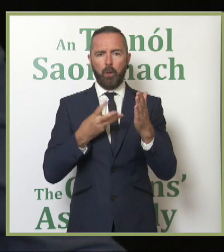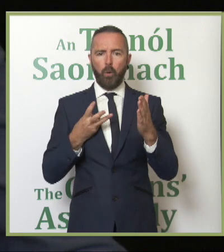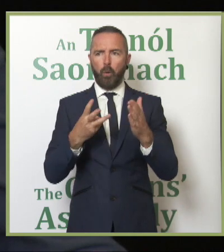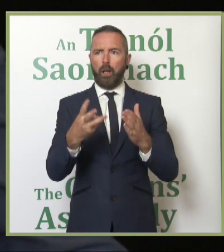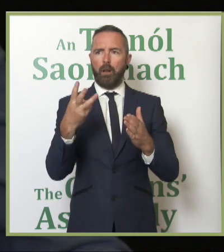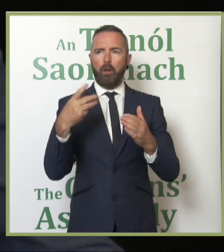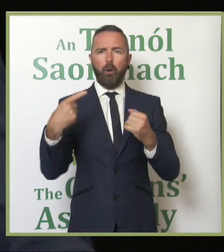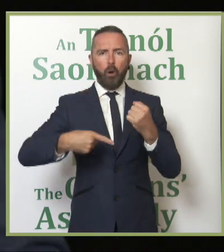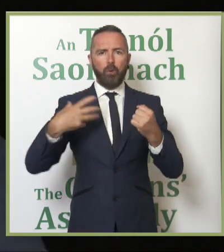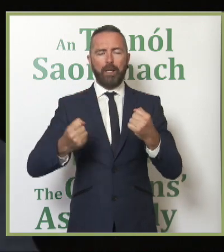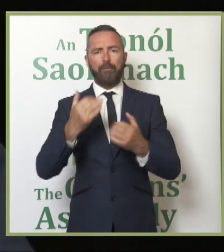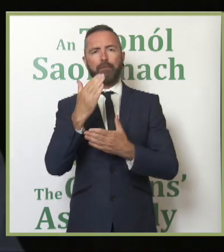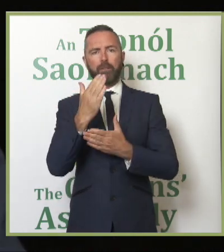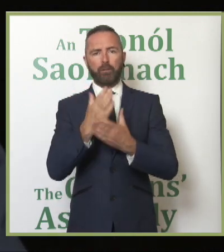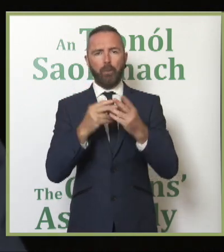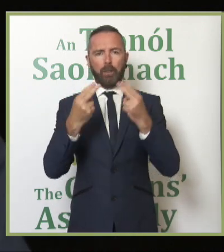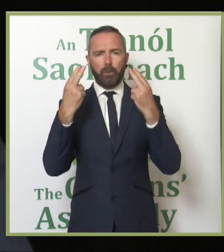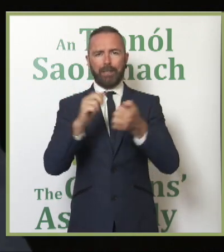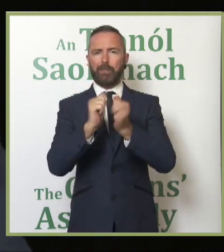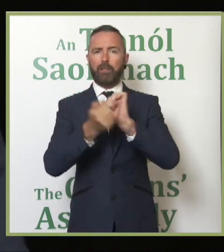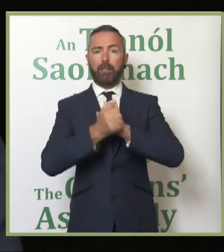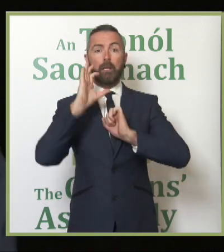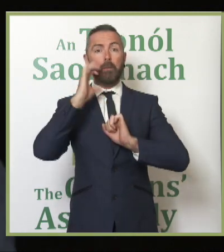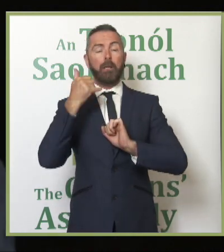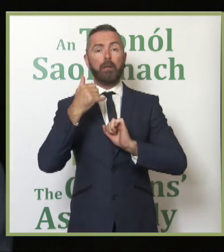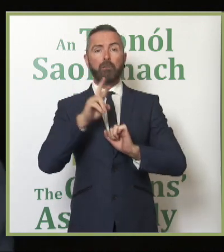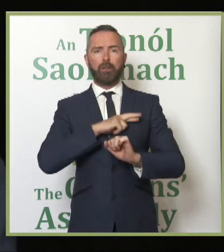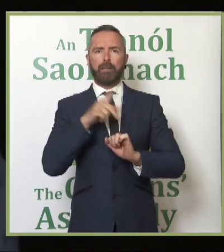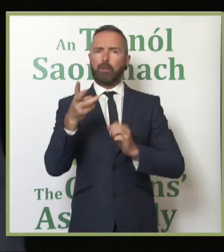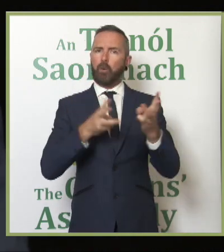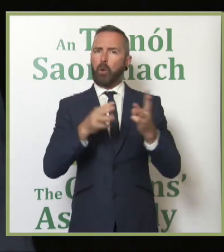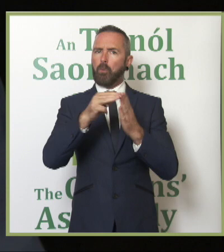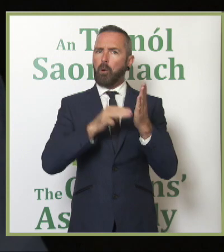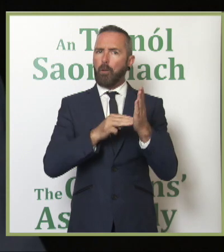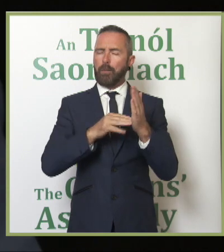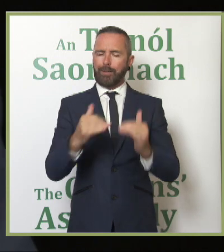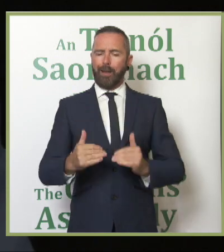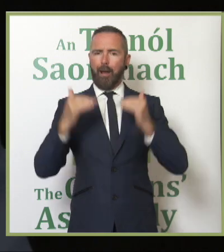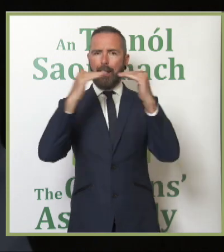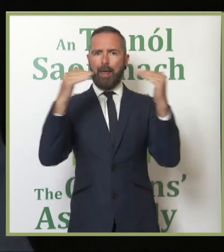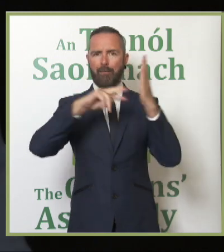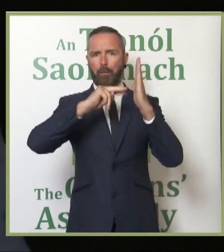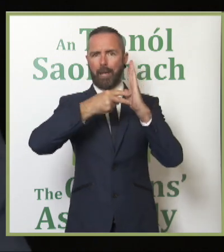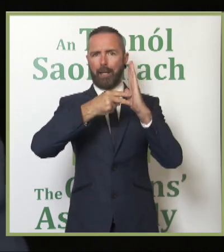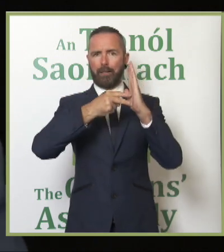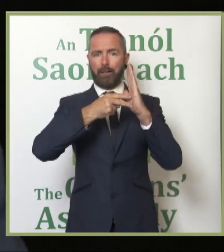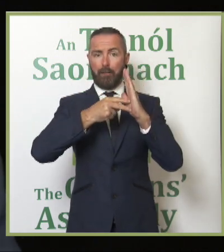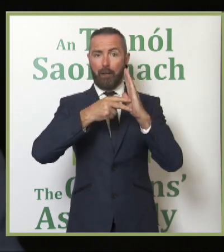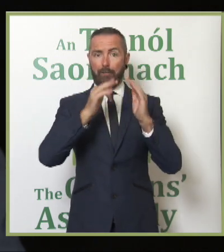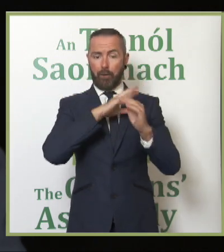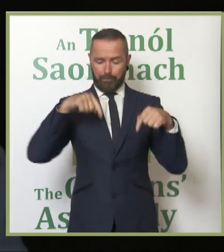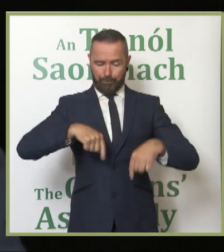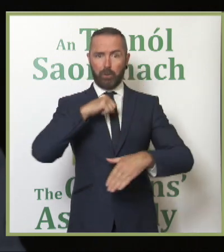sort of deficiencies, because what the work programme is, it's an overall sort of high-level plan for how we get from where we are today through to the end of